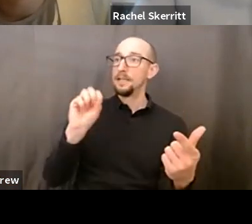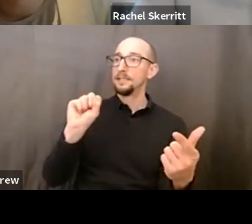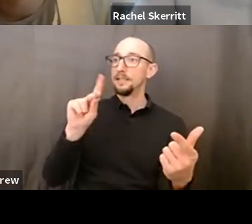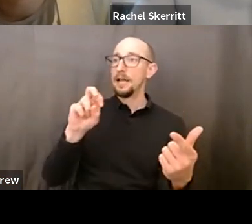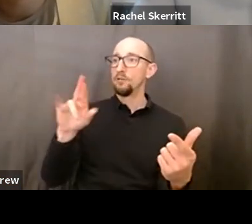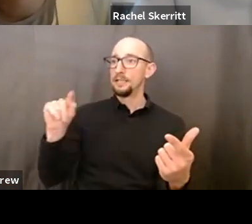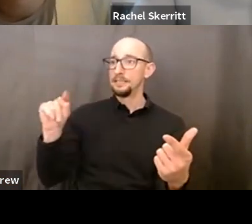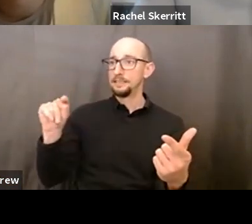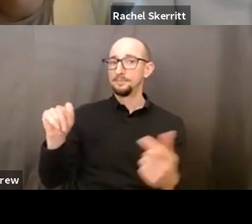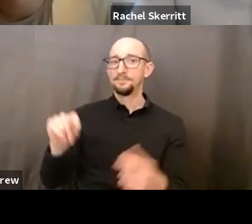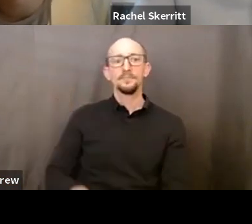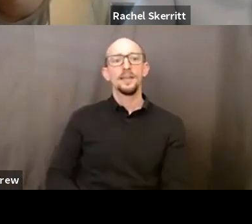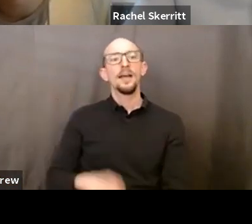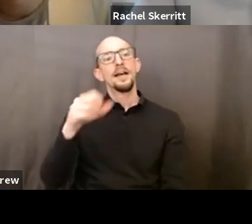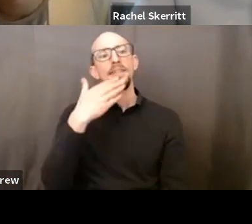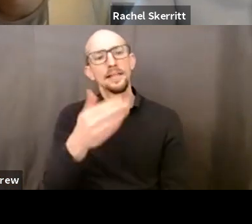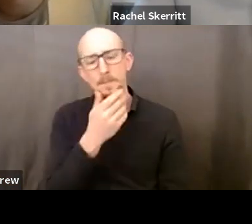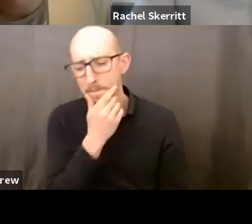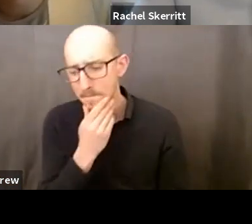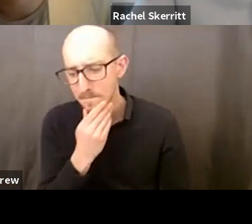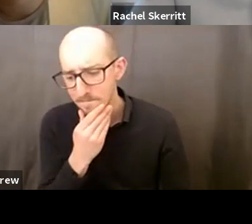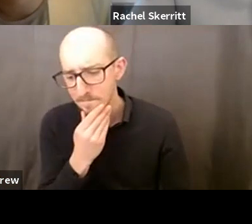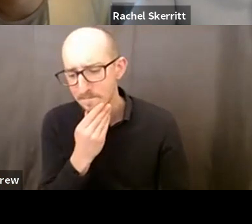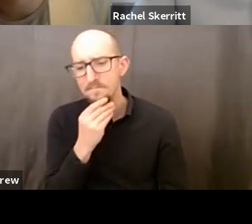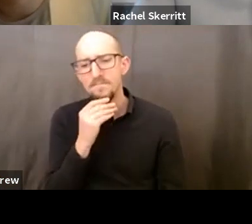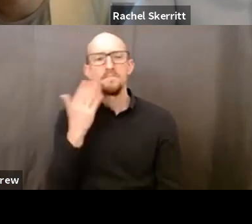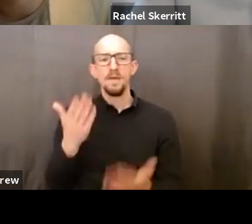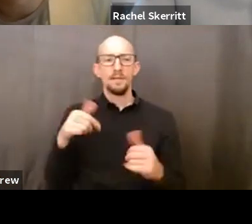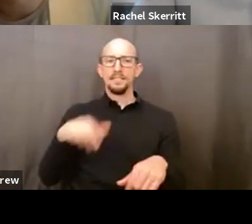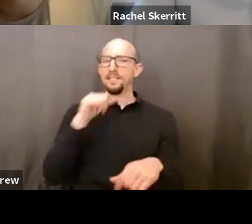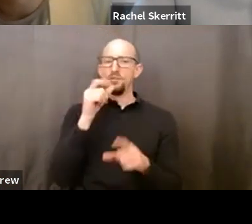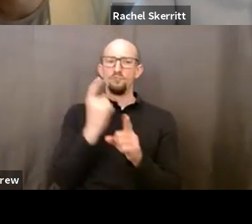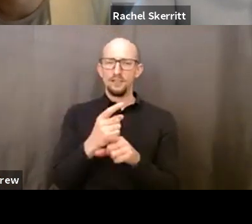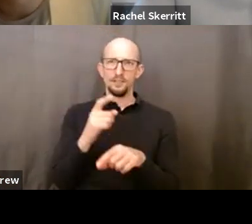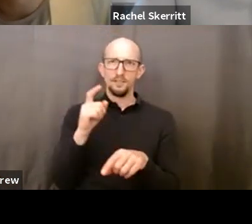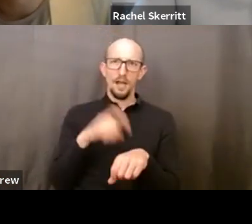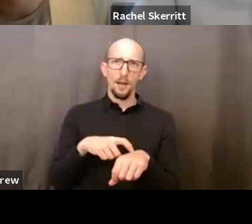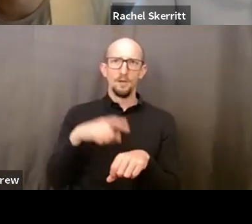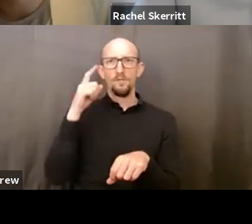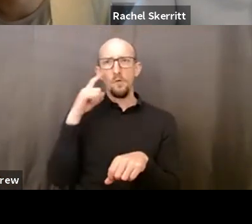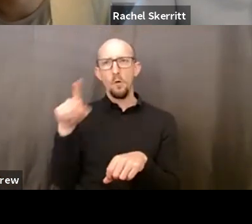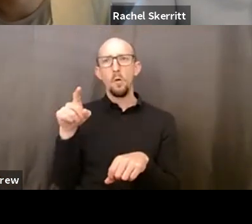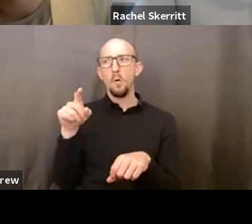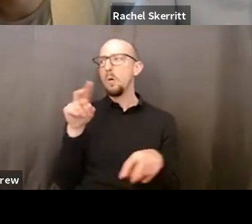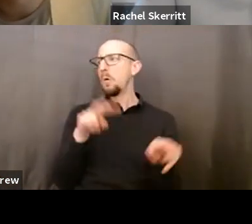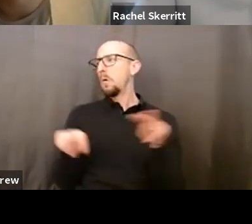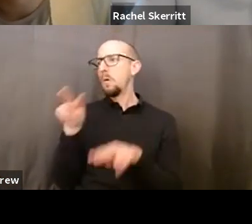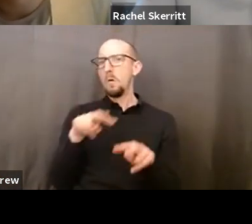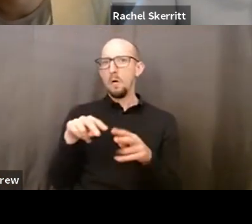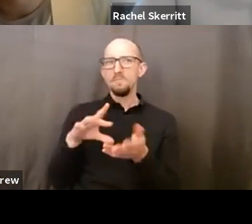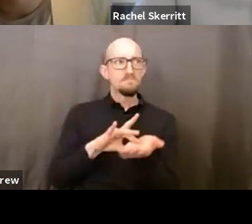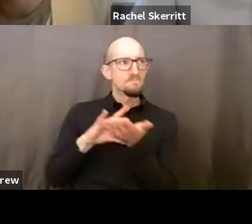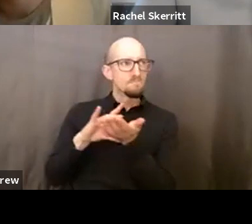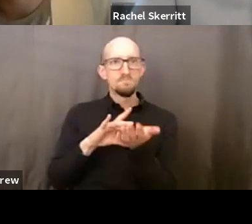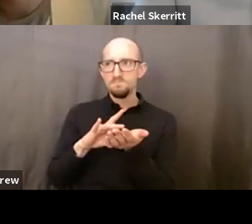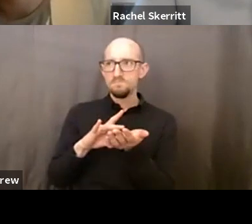Thank you. I don't know if maybe this is the time to kind of see where we are on this topic, or if this